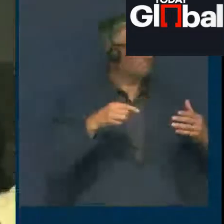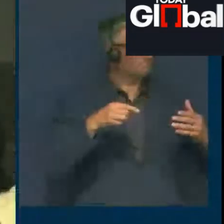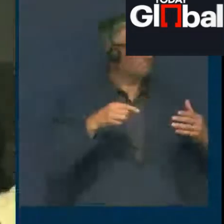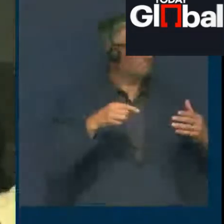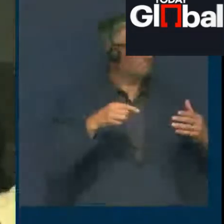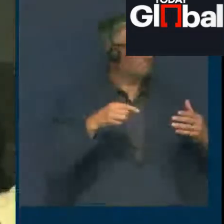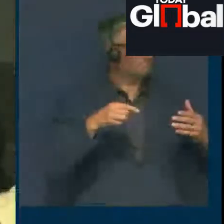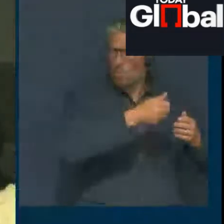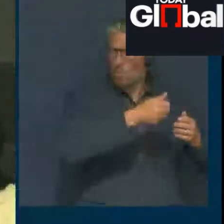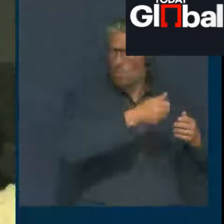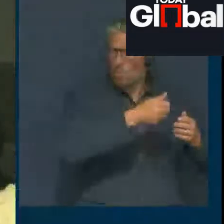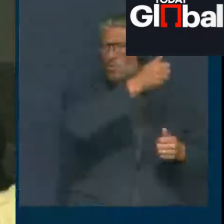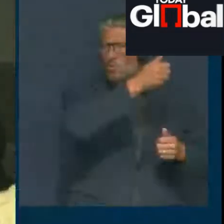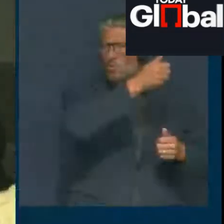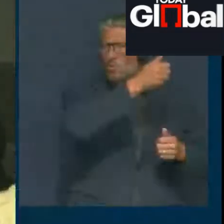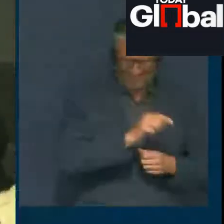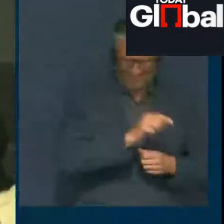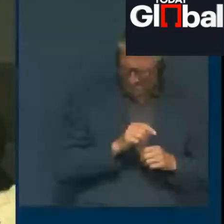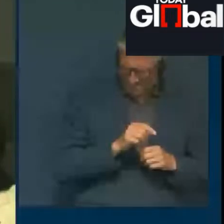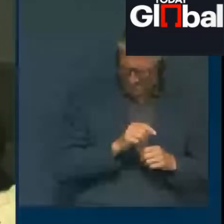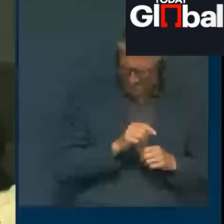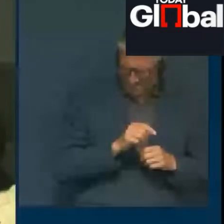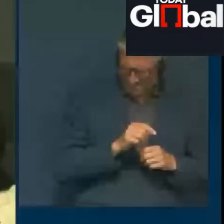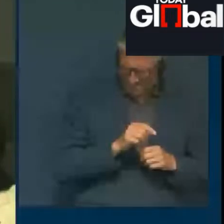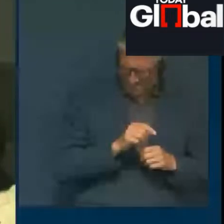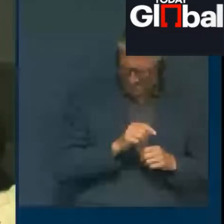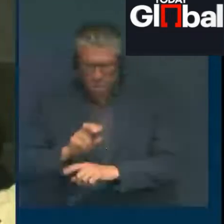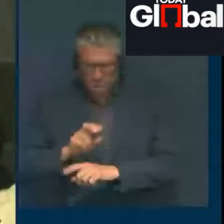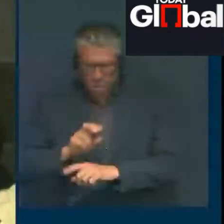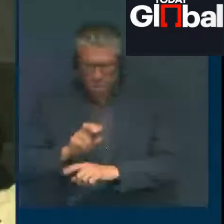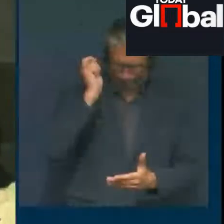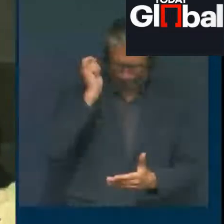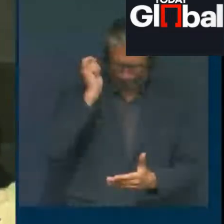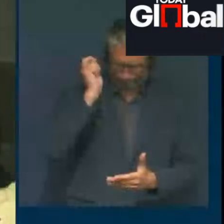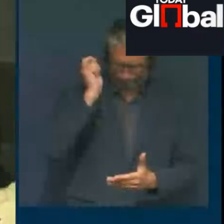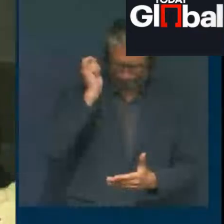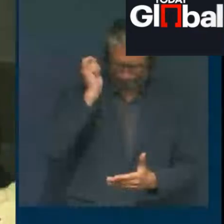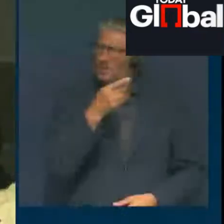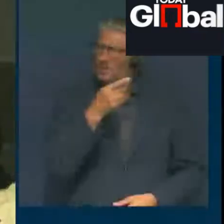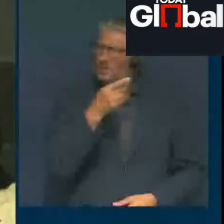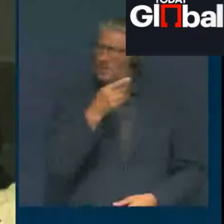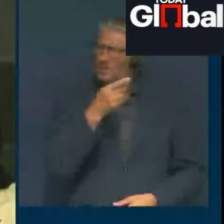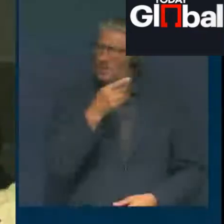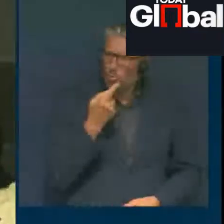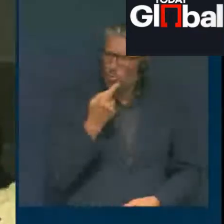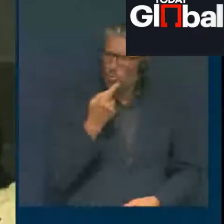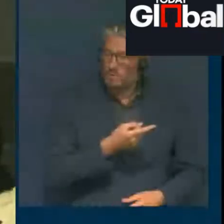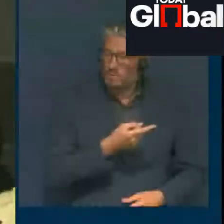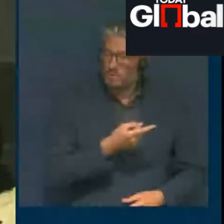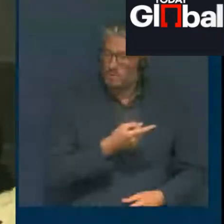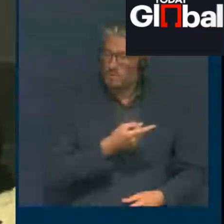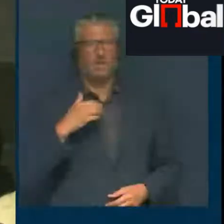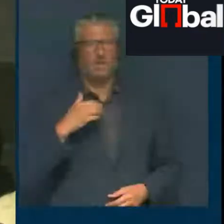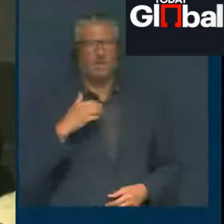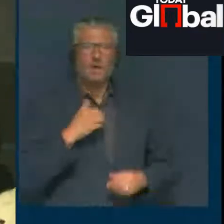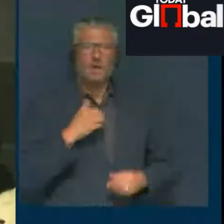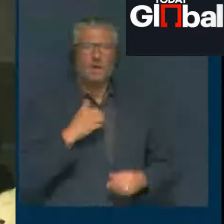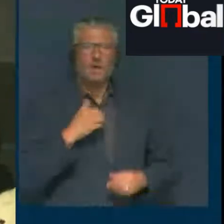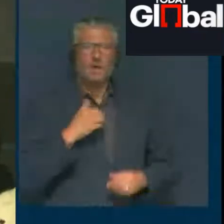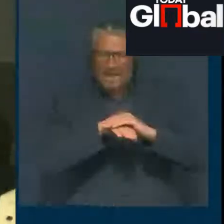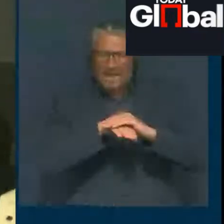now. Thank you, Madam Chair. When it comes to accessibility means and accessibility standards,